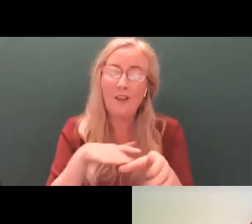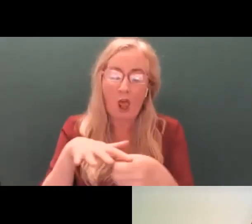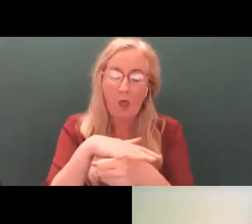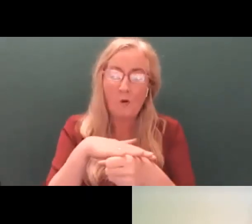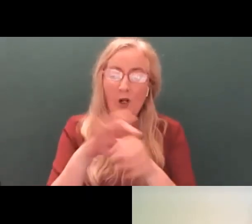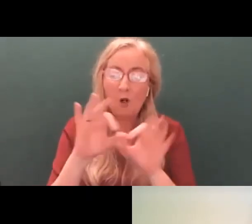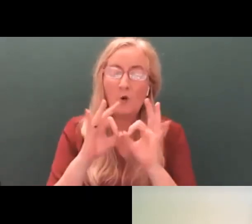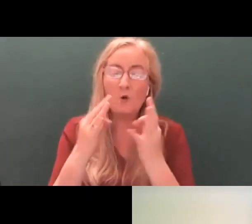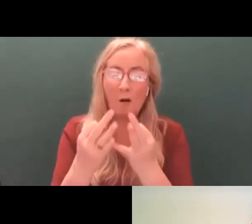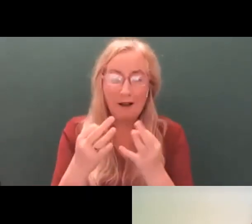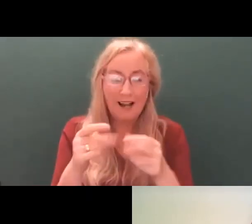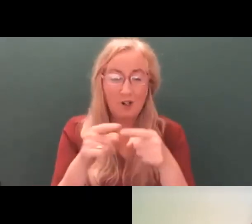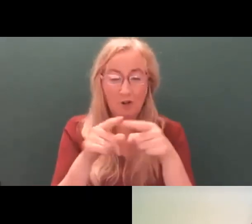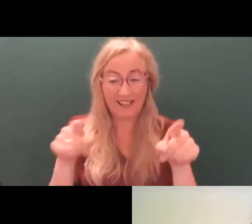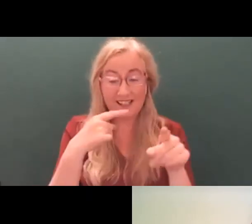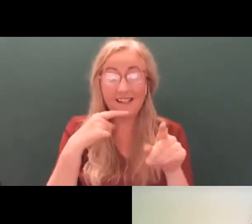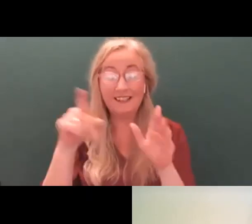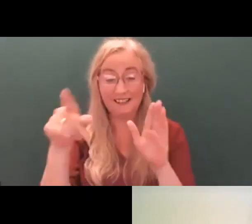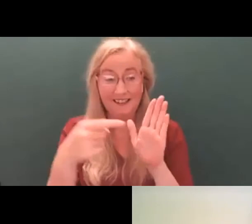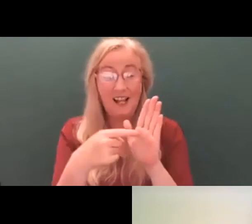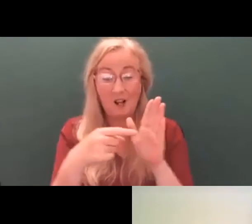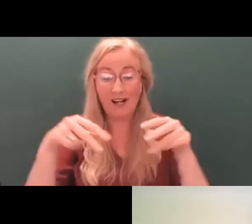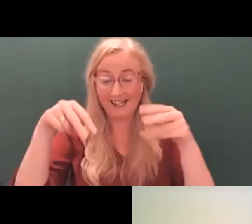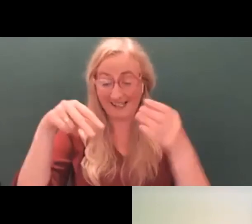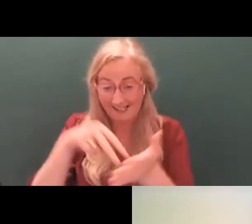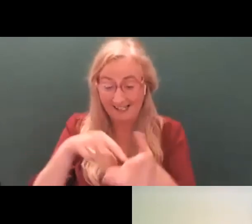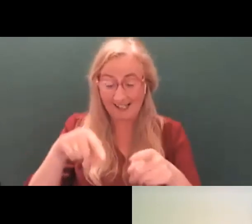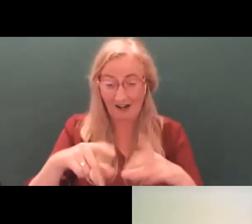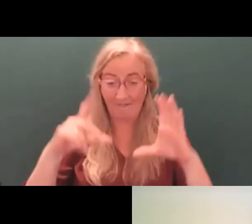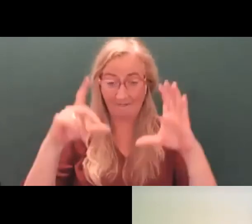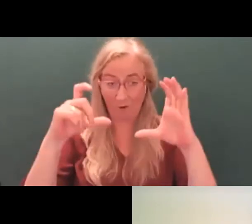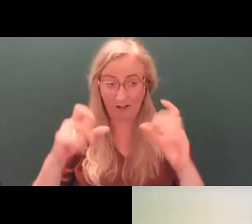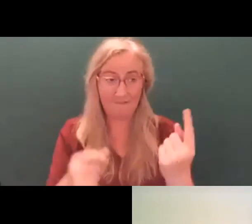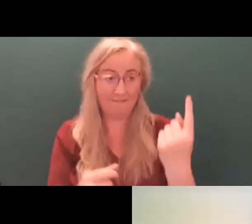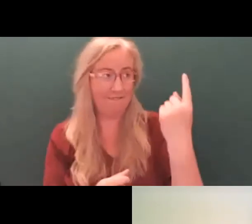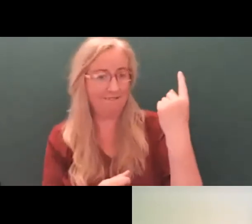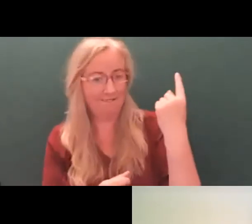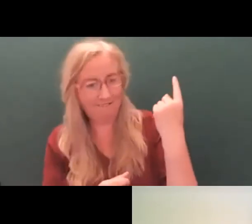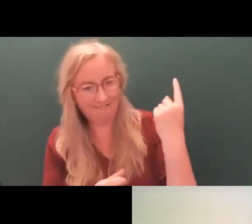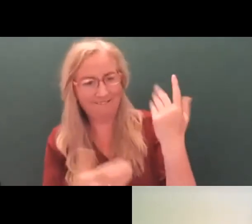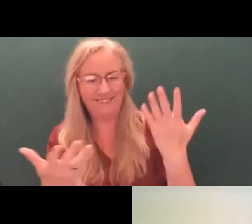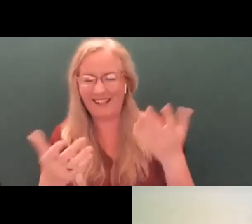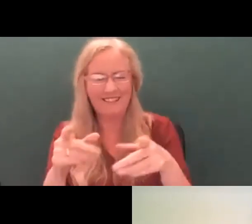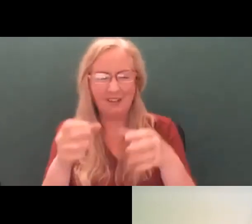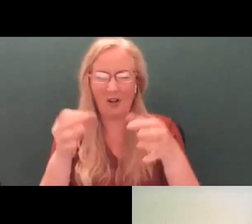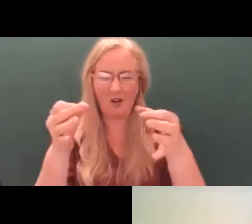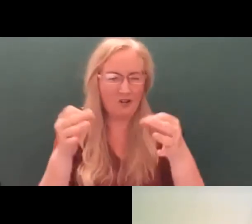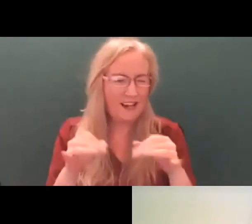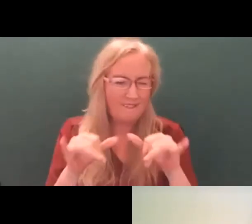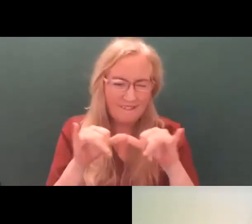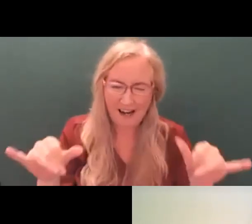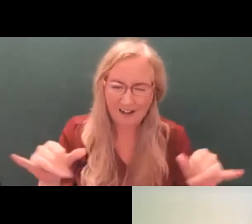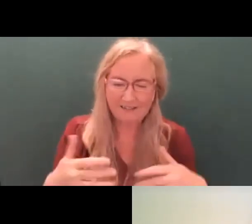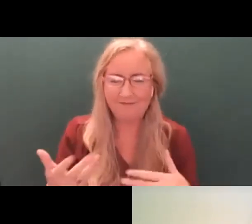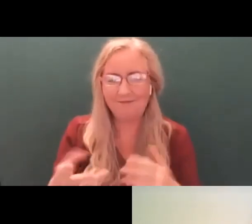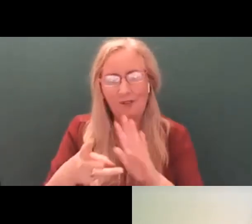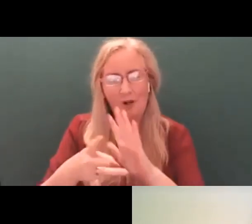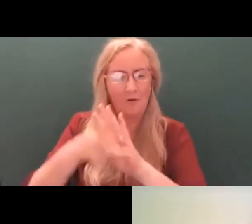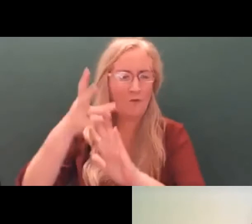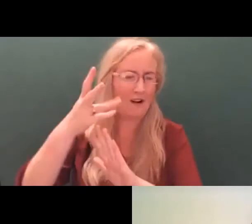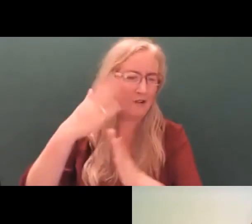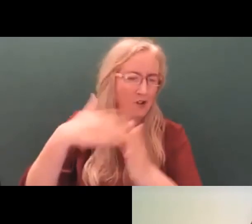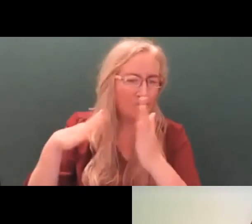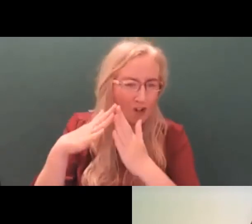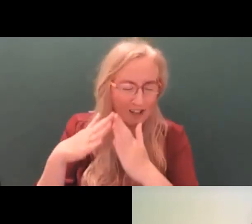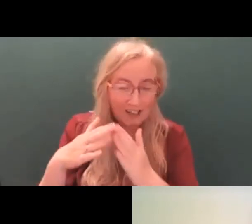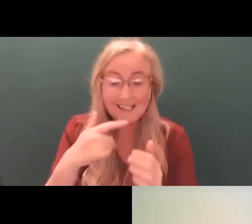photograph, you're saying, let's all stand here now and take a photograph at the graveyard gate or the gable wall of the medieval church or whatever, and you're saying,